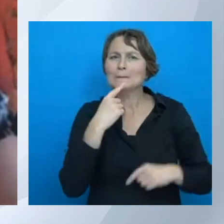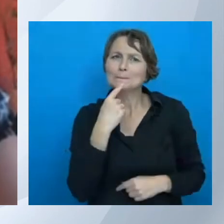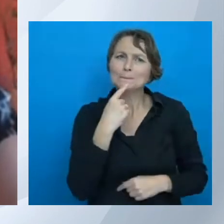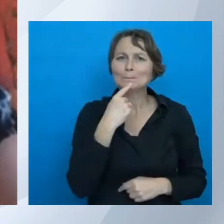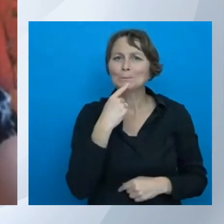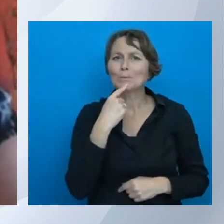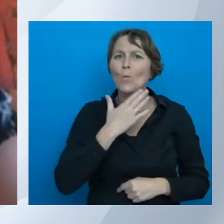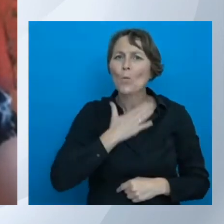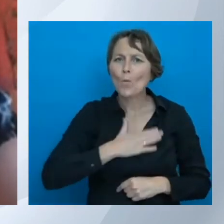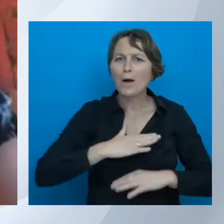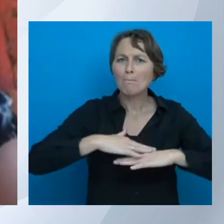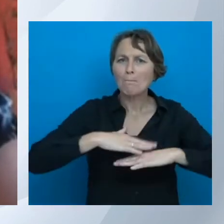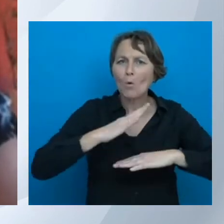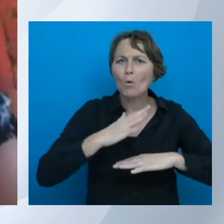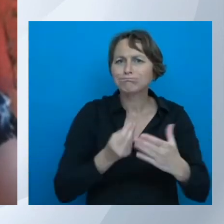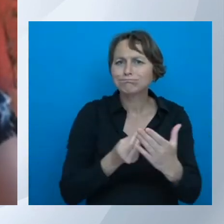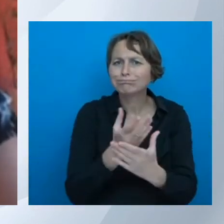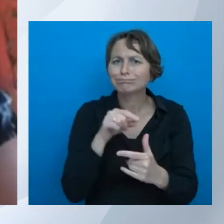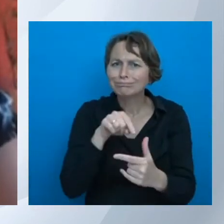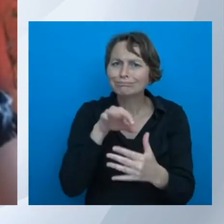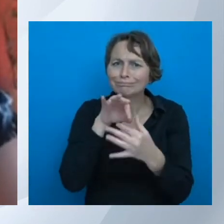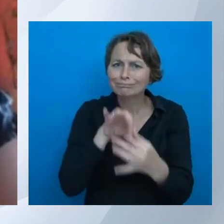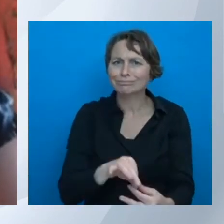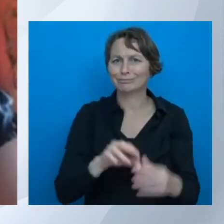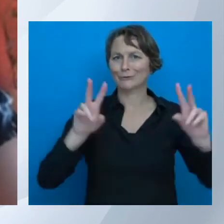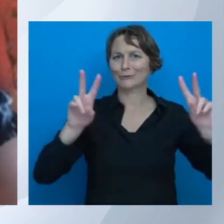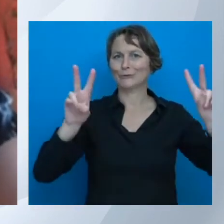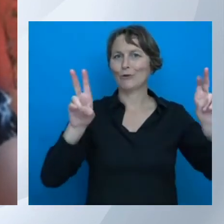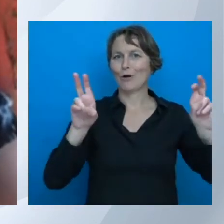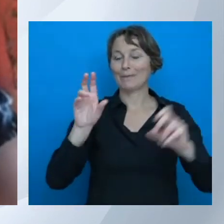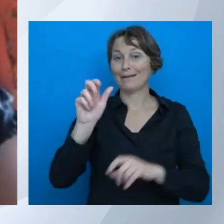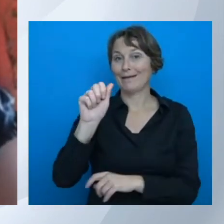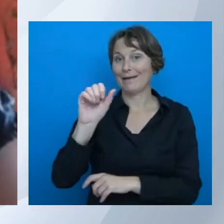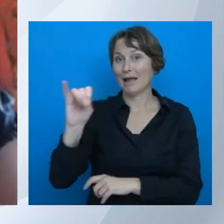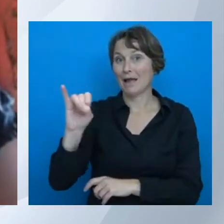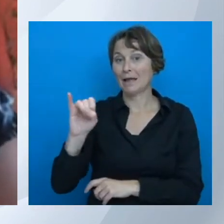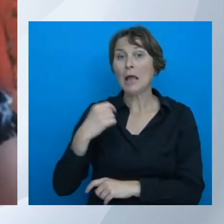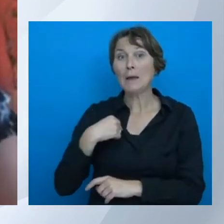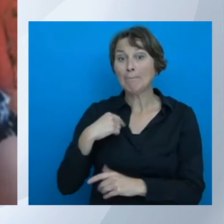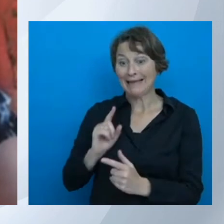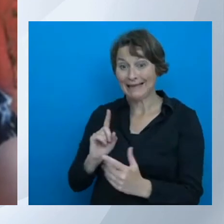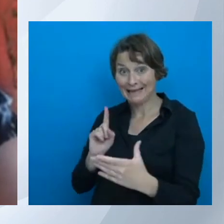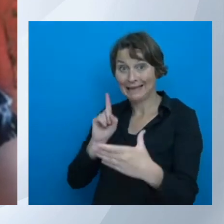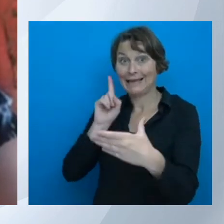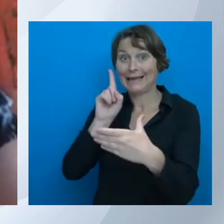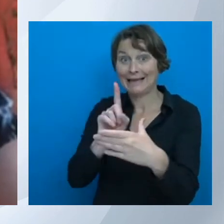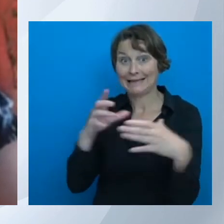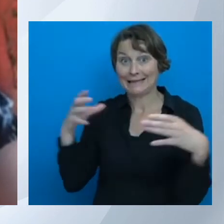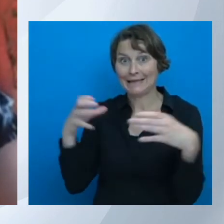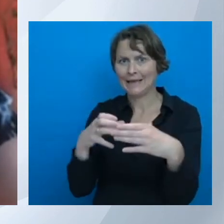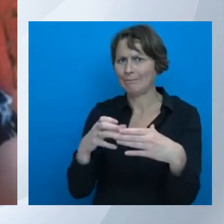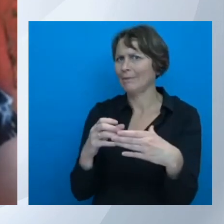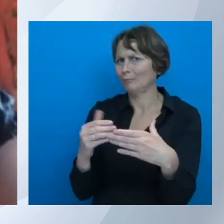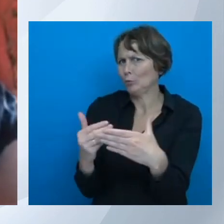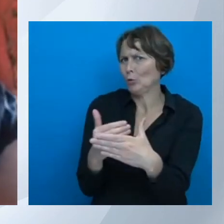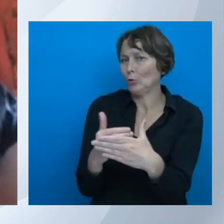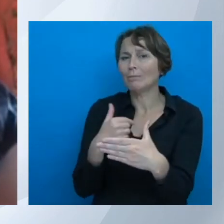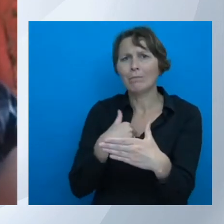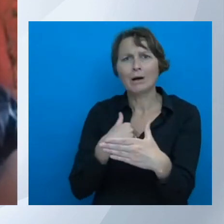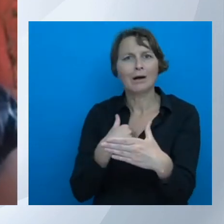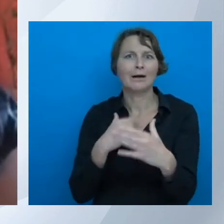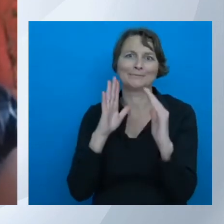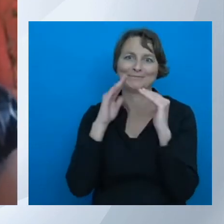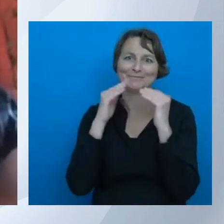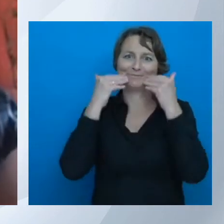AI. Cool. And I'm actually pretty new in this team, but I'm very happy that I can be part of it because we are doing some